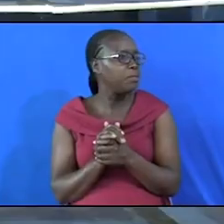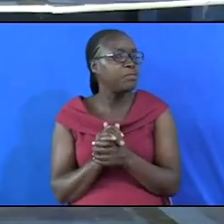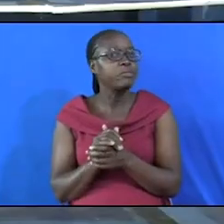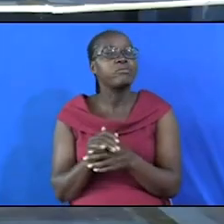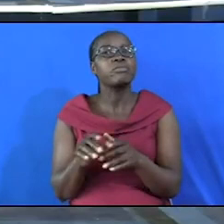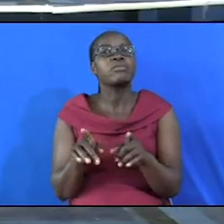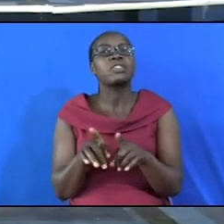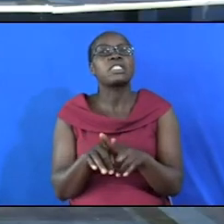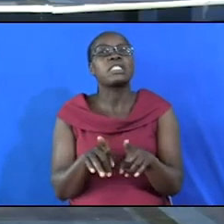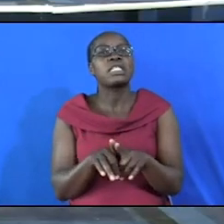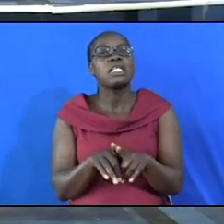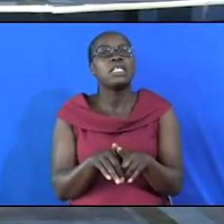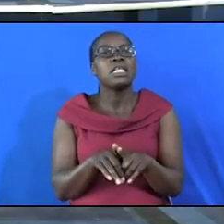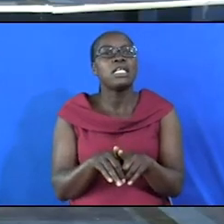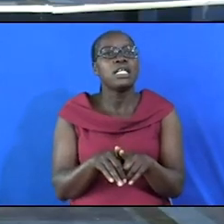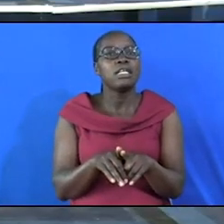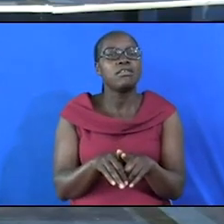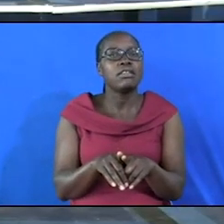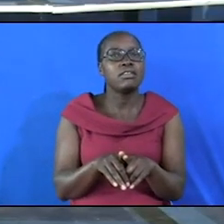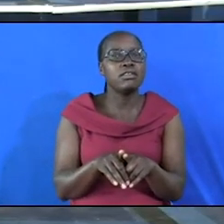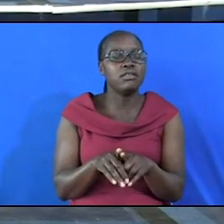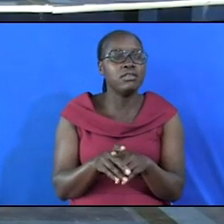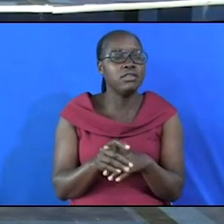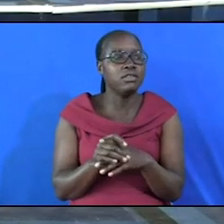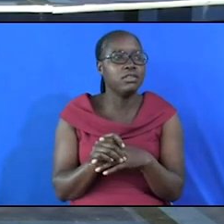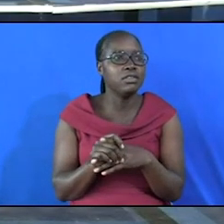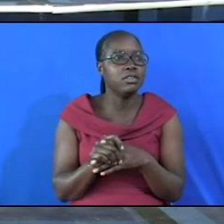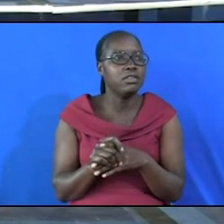Even Adolf Hitler is remembered, true or not?